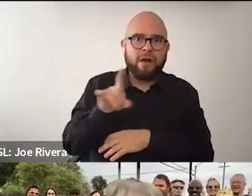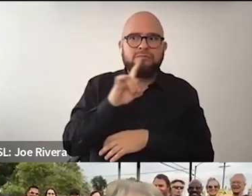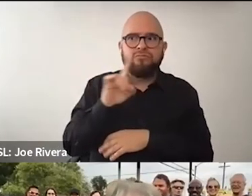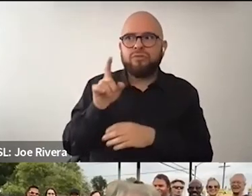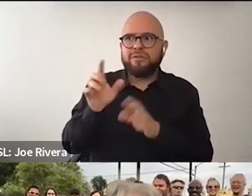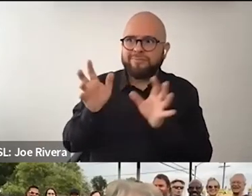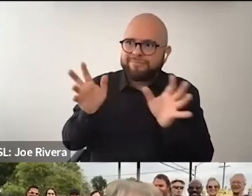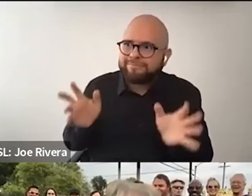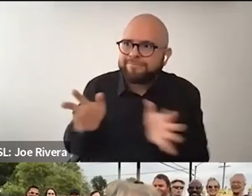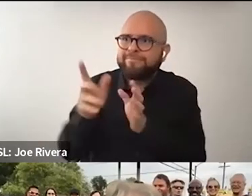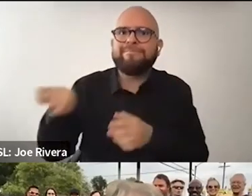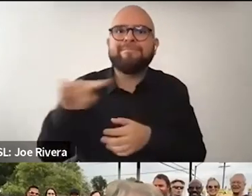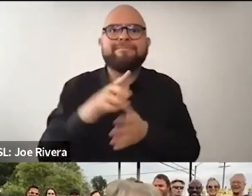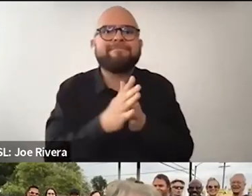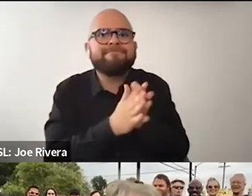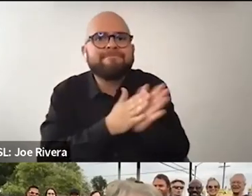fold.